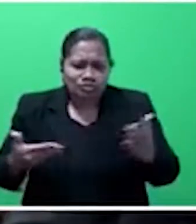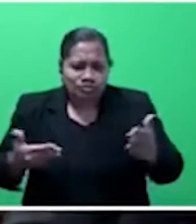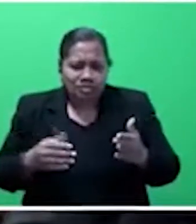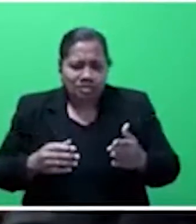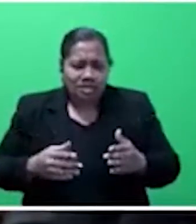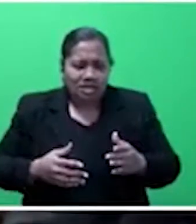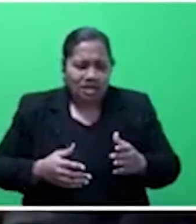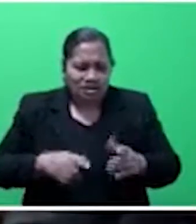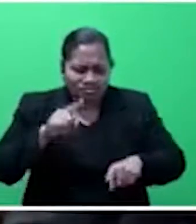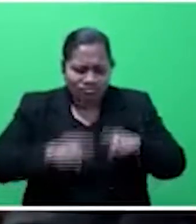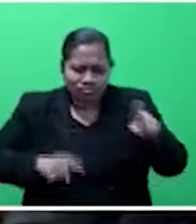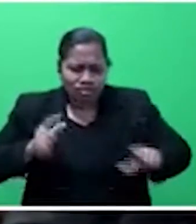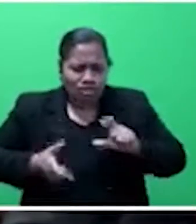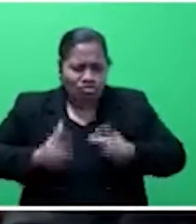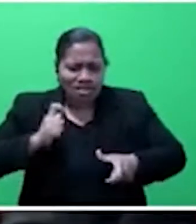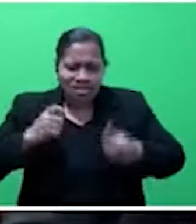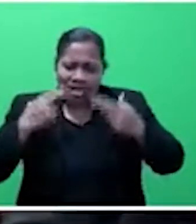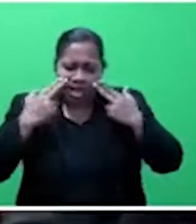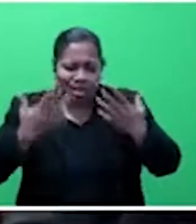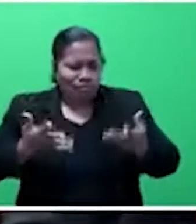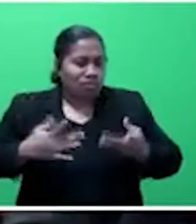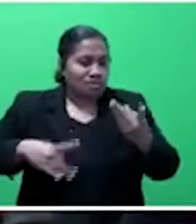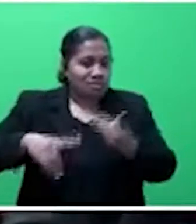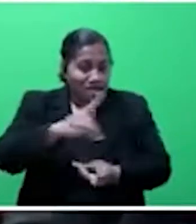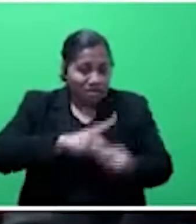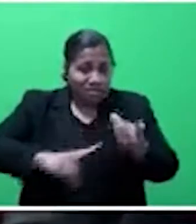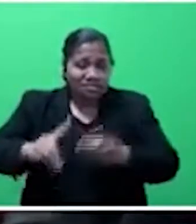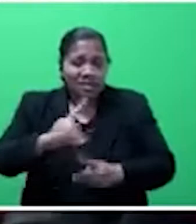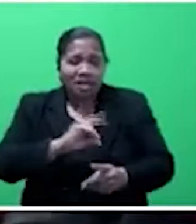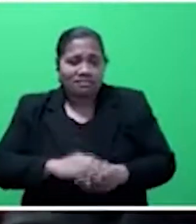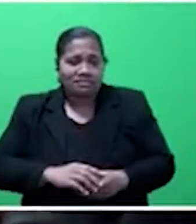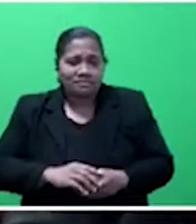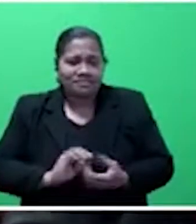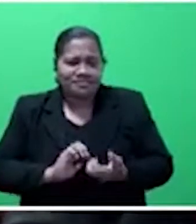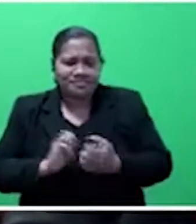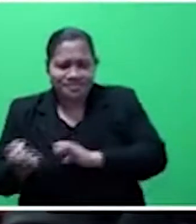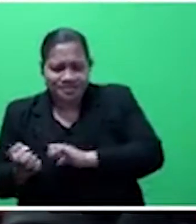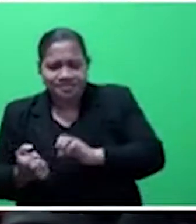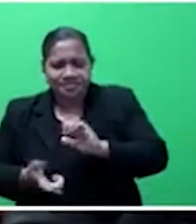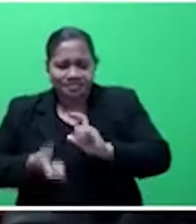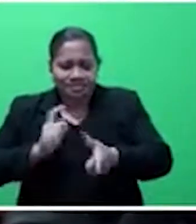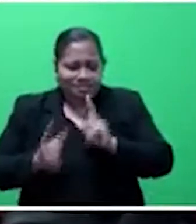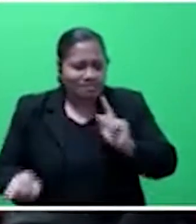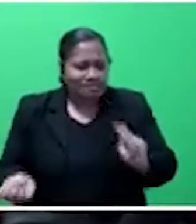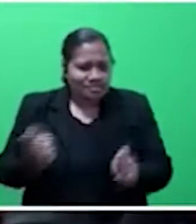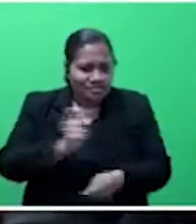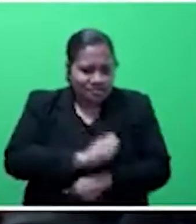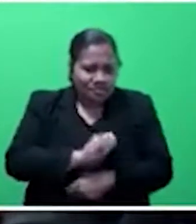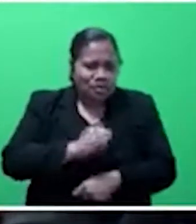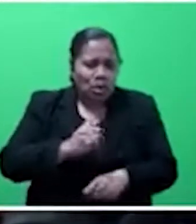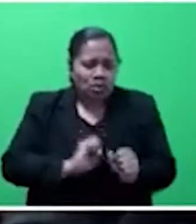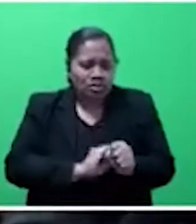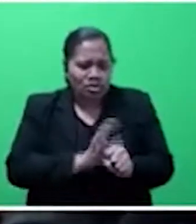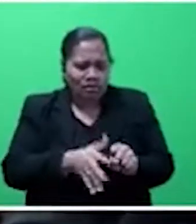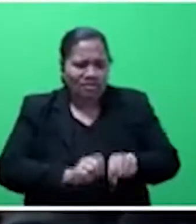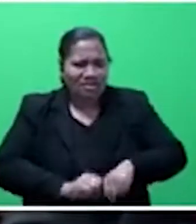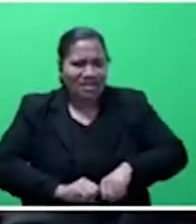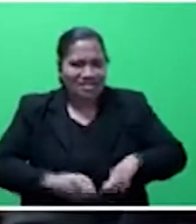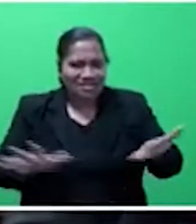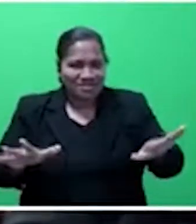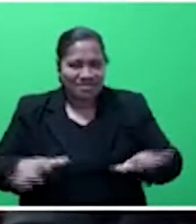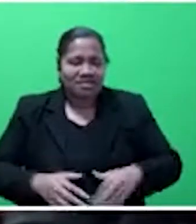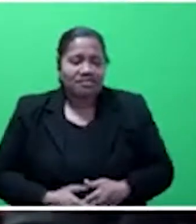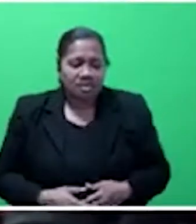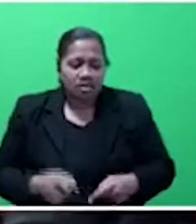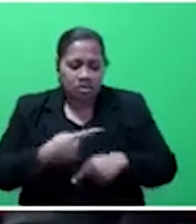be natural disasters, effects of climate change, or the COVID-19 pandemic. We stand